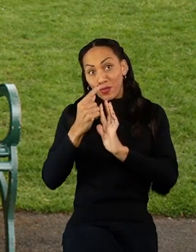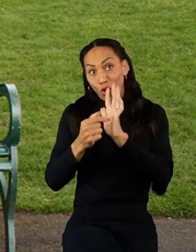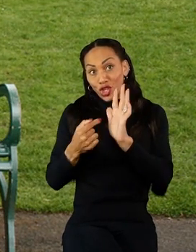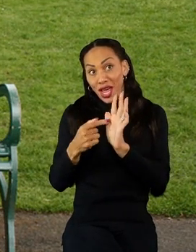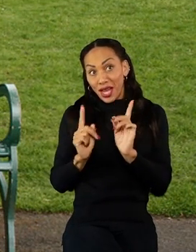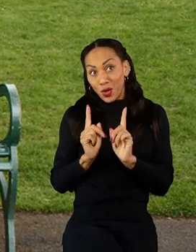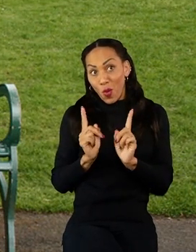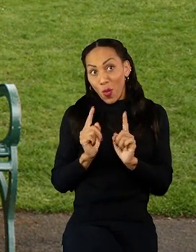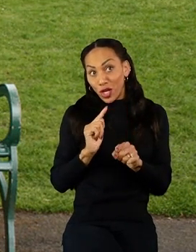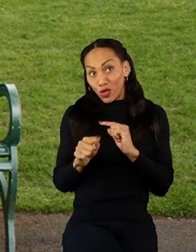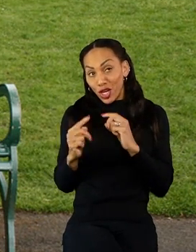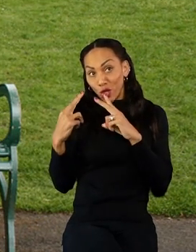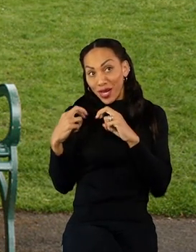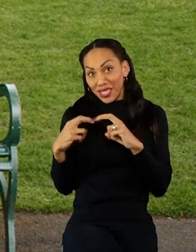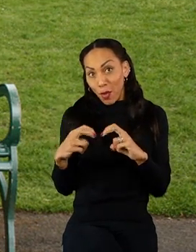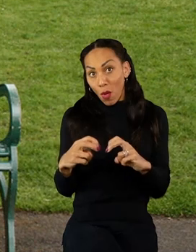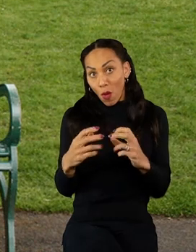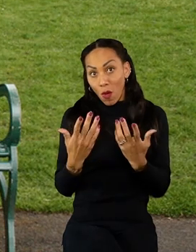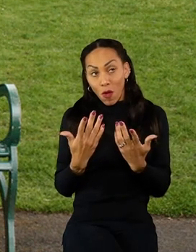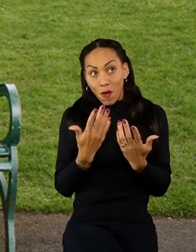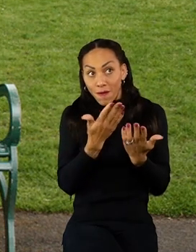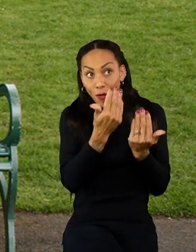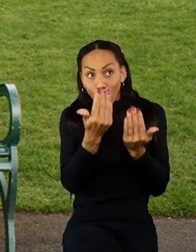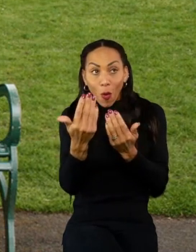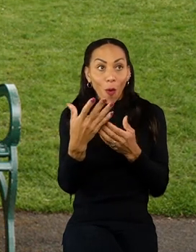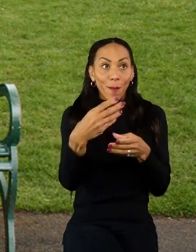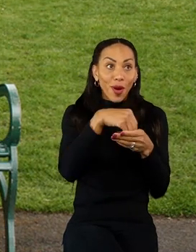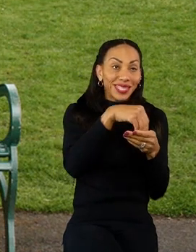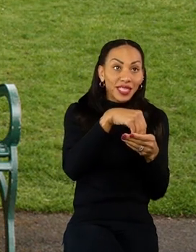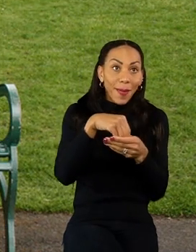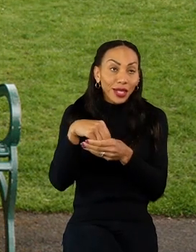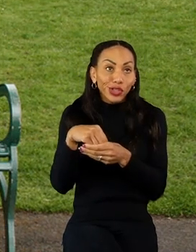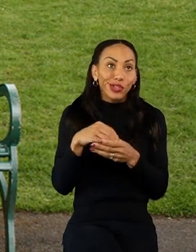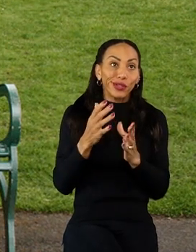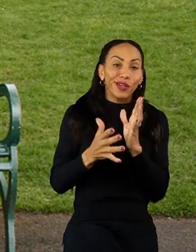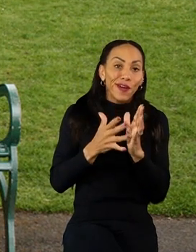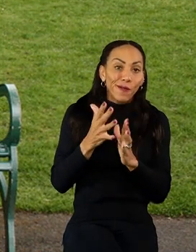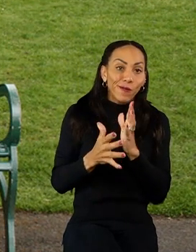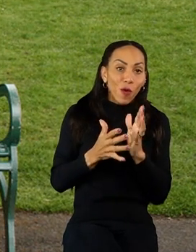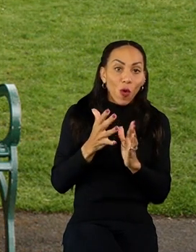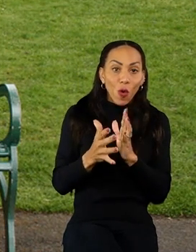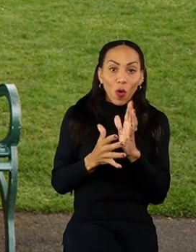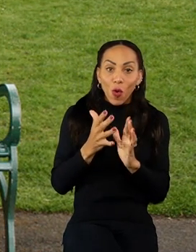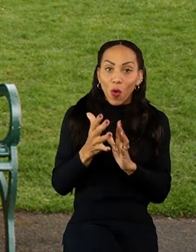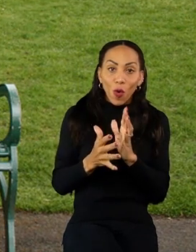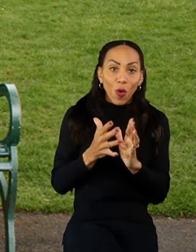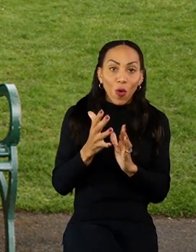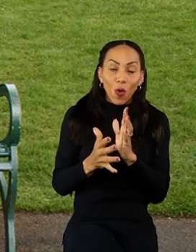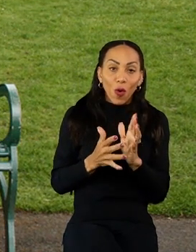get an opportunity to let that audience know about what the project is doing and what we're exploring for